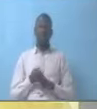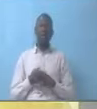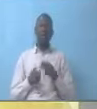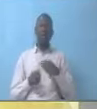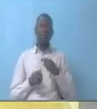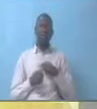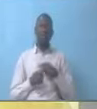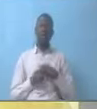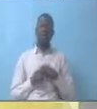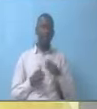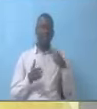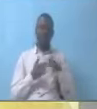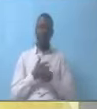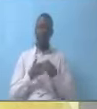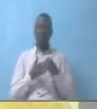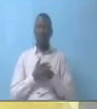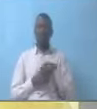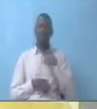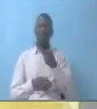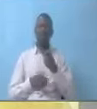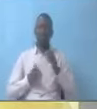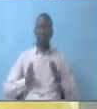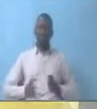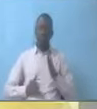in cabinet and in the council.